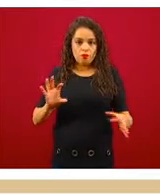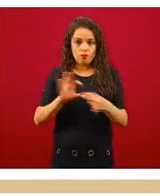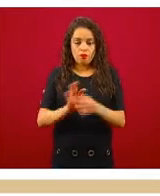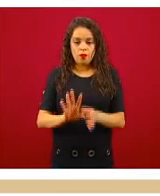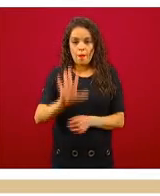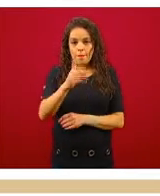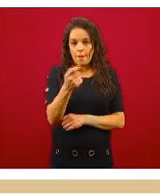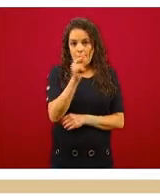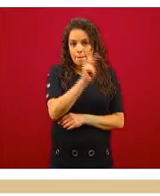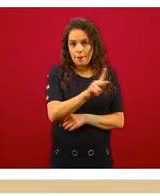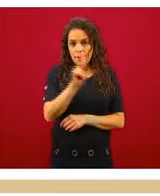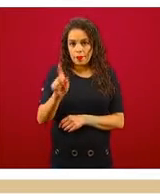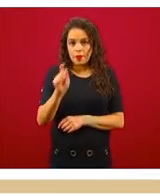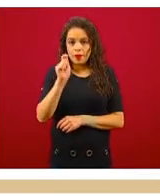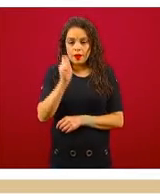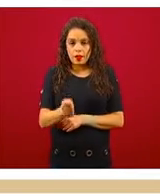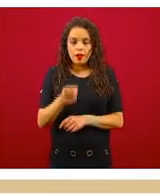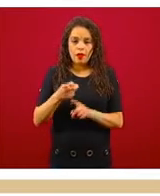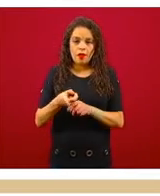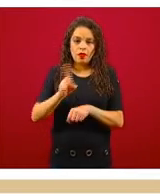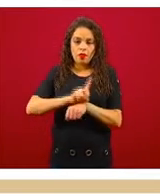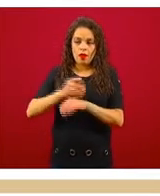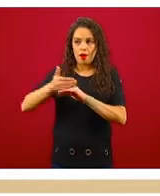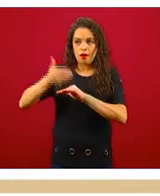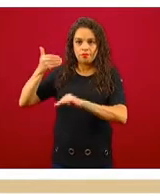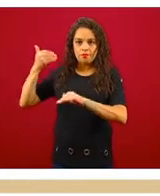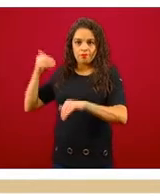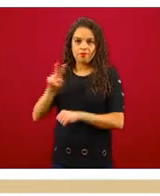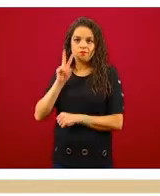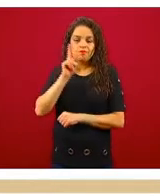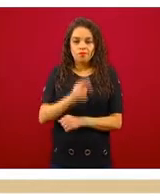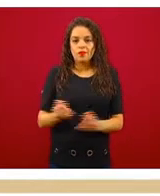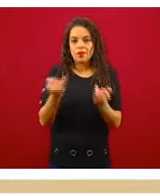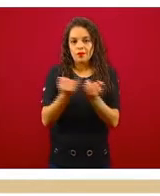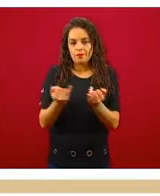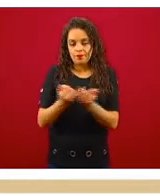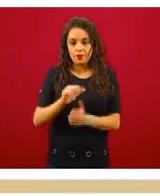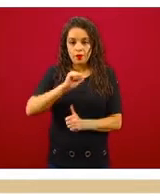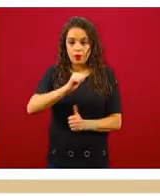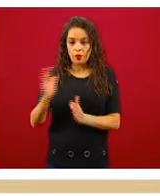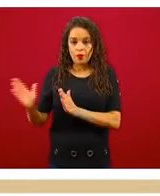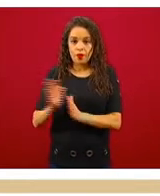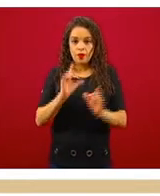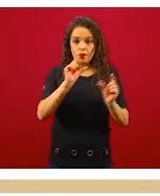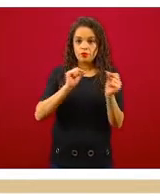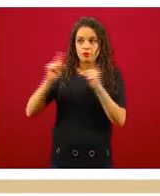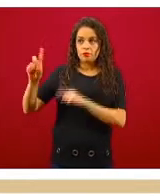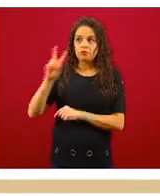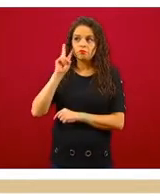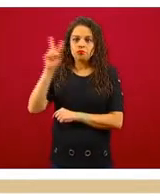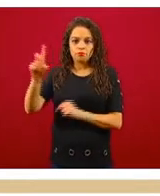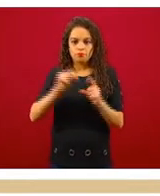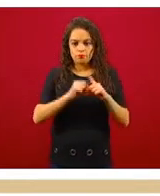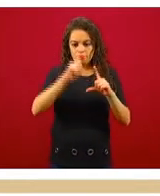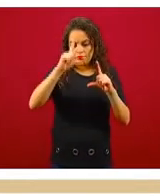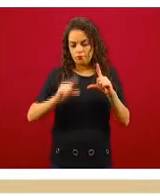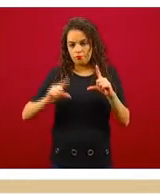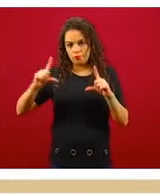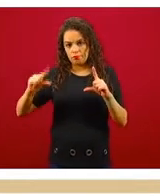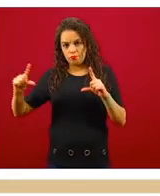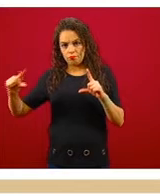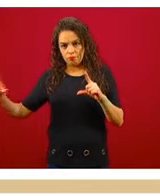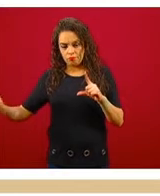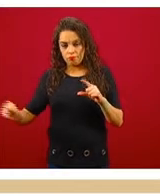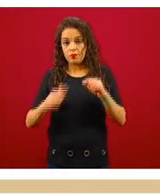And here, the distribution is based on the color gradient, and it's very similar to what we've seen in the last few days. This next